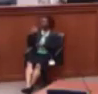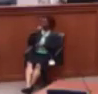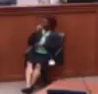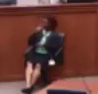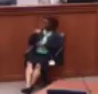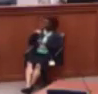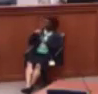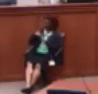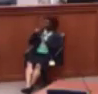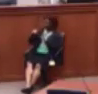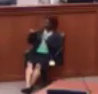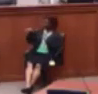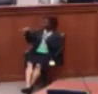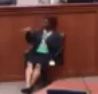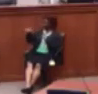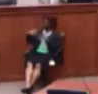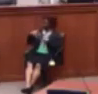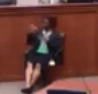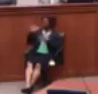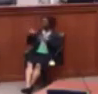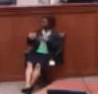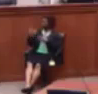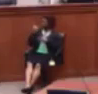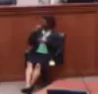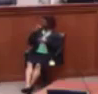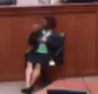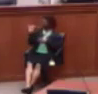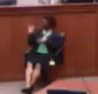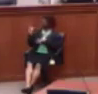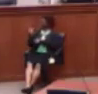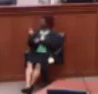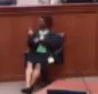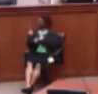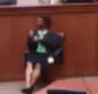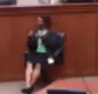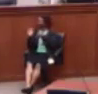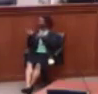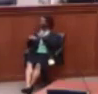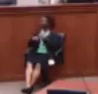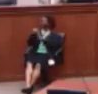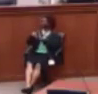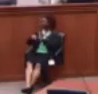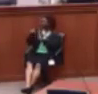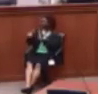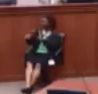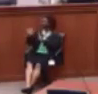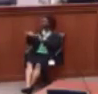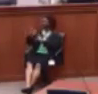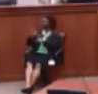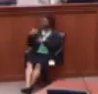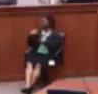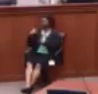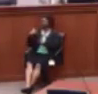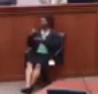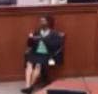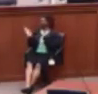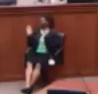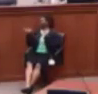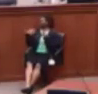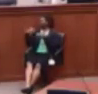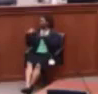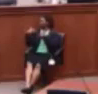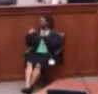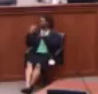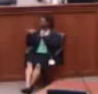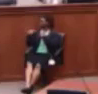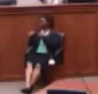with past years. There's a couple of aberrations up and down. We think those are generally the responsibility of particular isolated